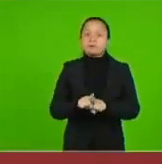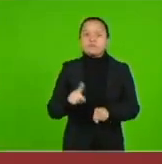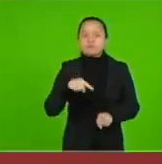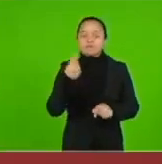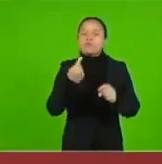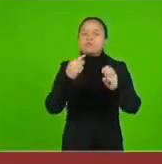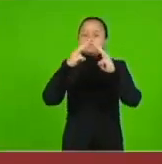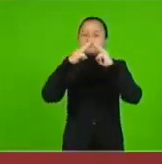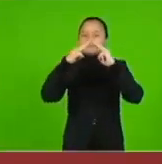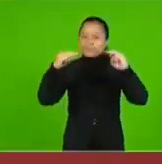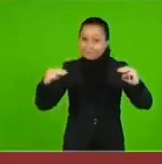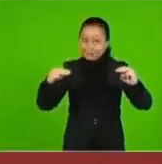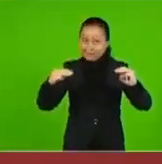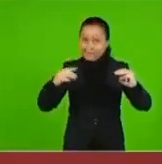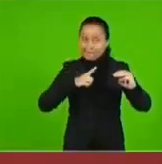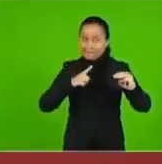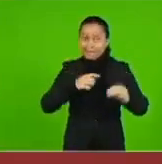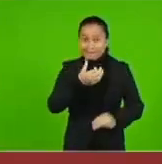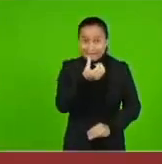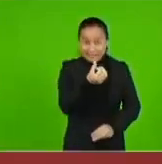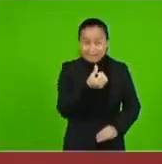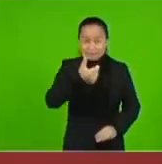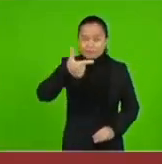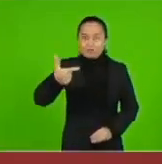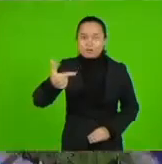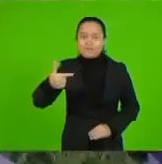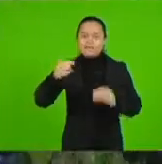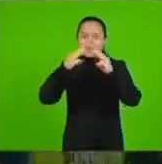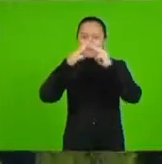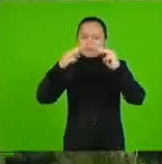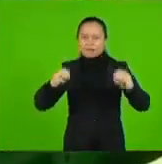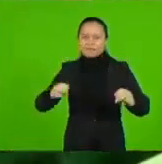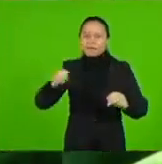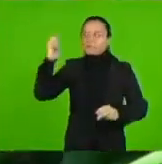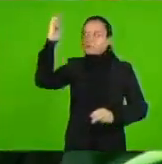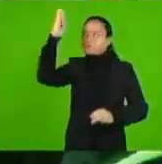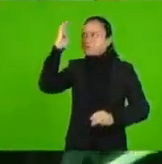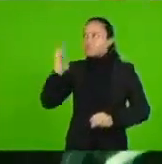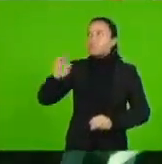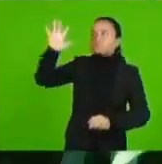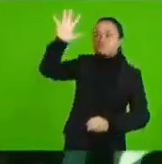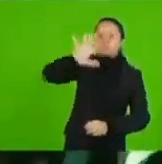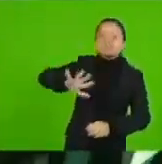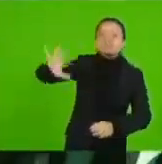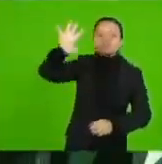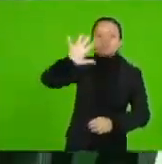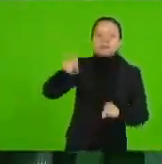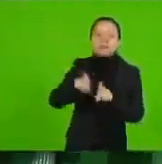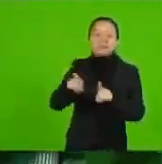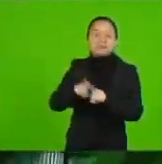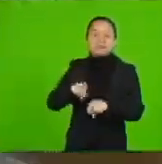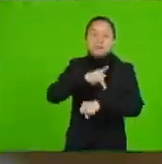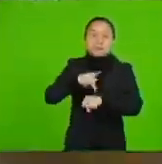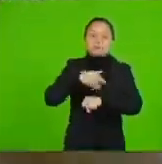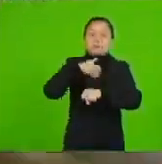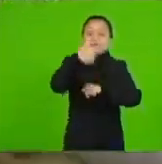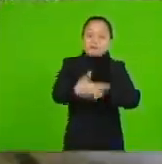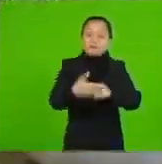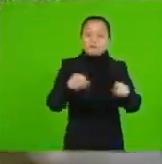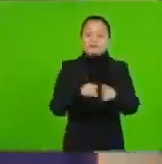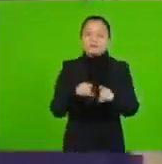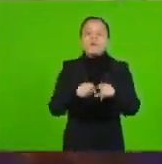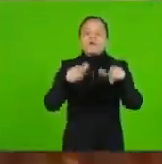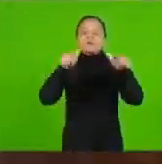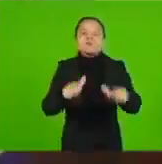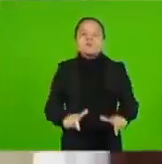Our Manains. There are 62 Manains spread all over the country and also abroad.